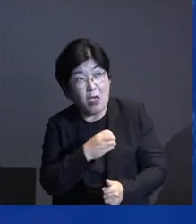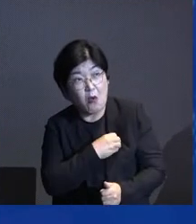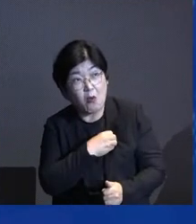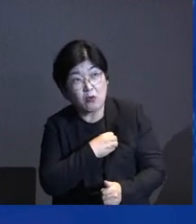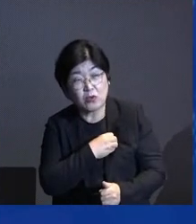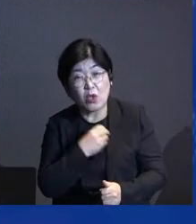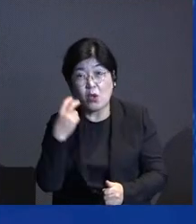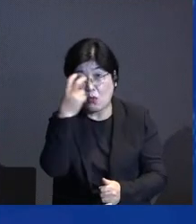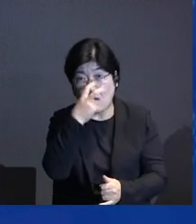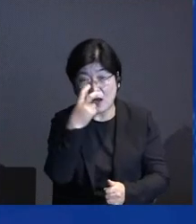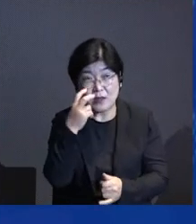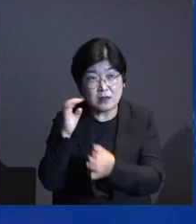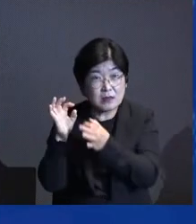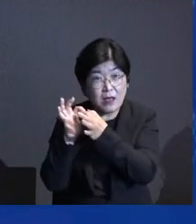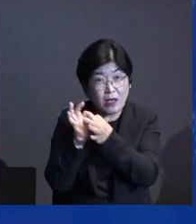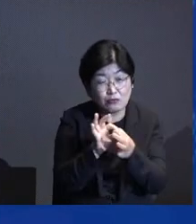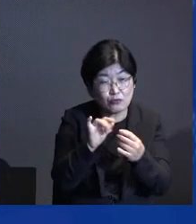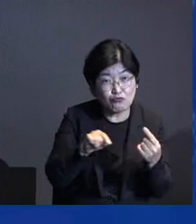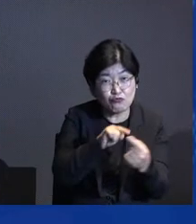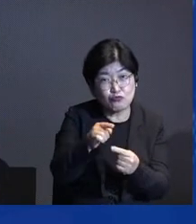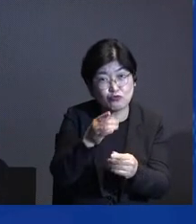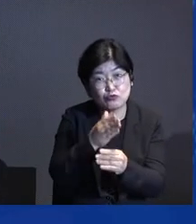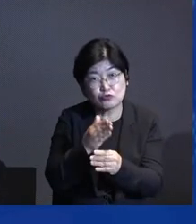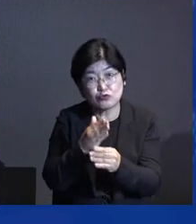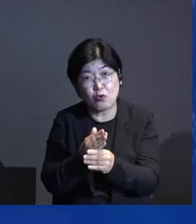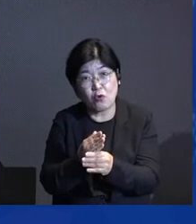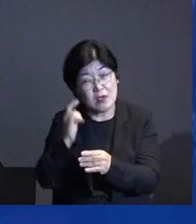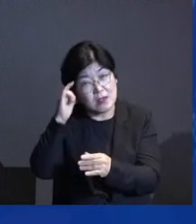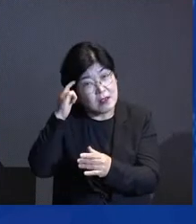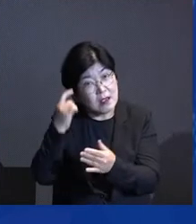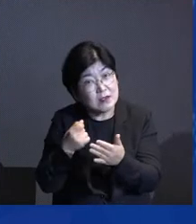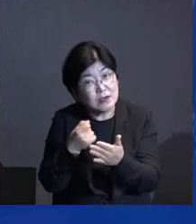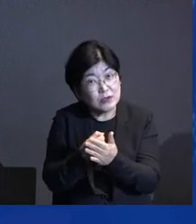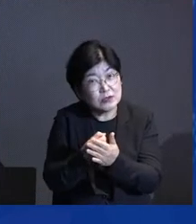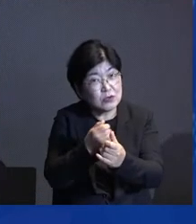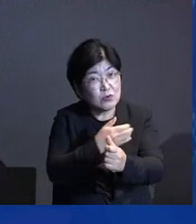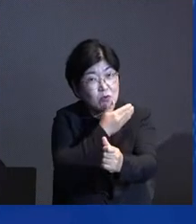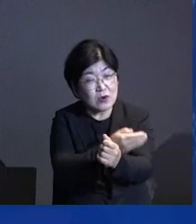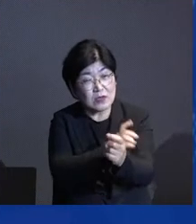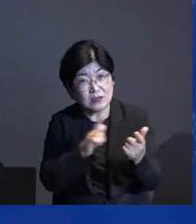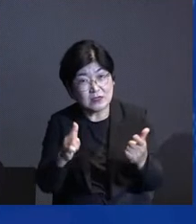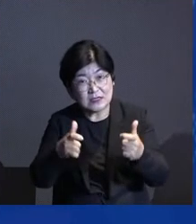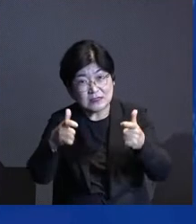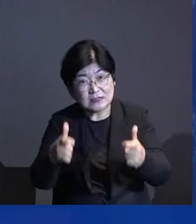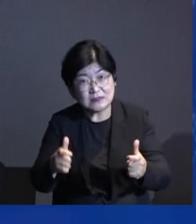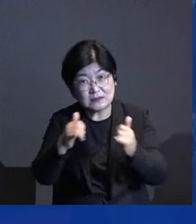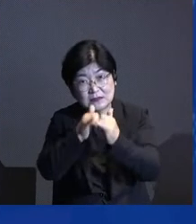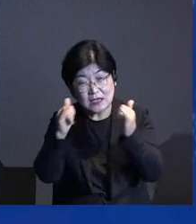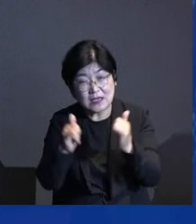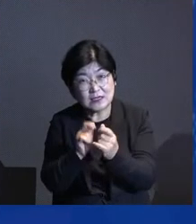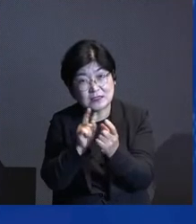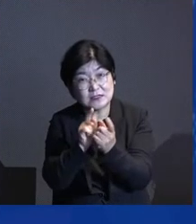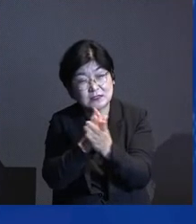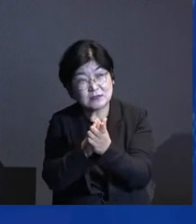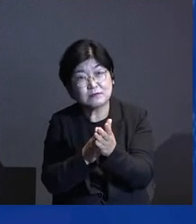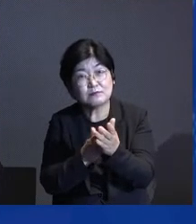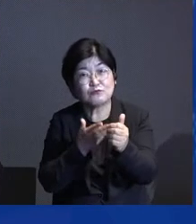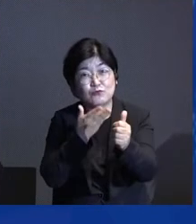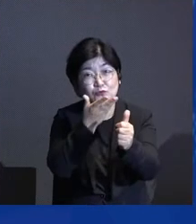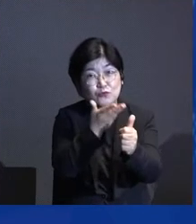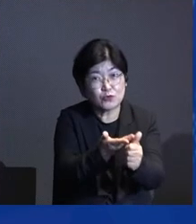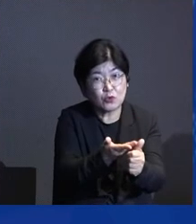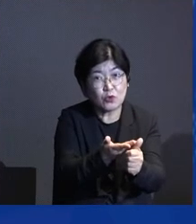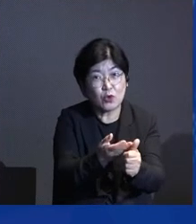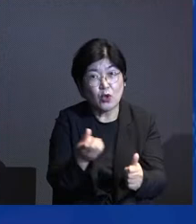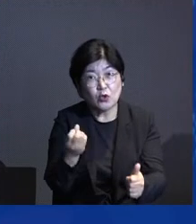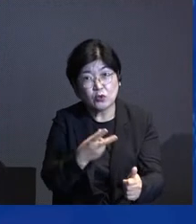the decision-making authority and process is given directly to community groups, and they are the one who understand best their